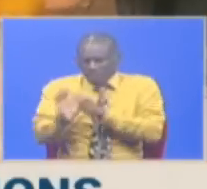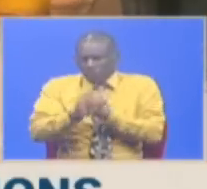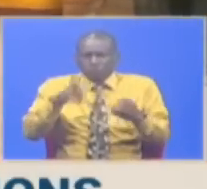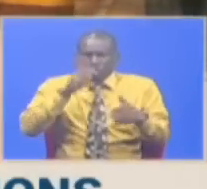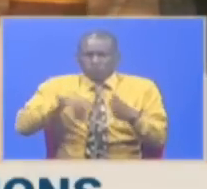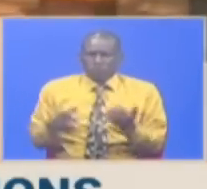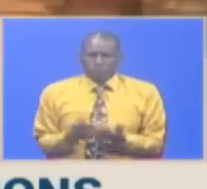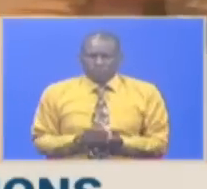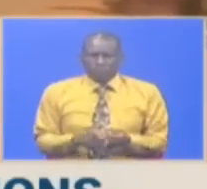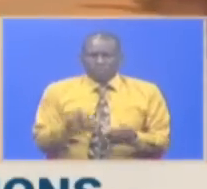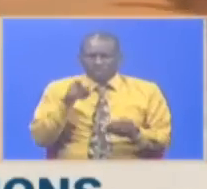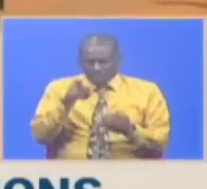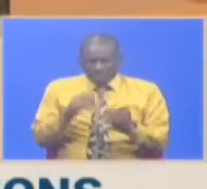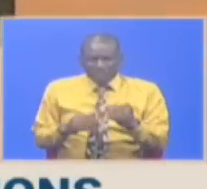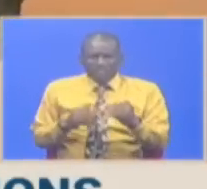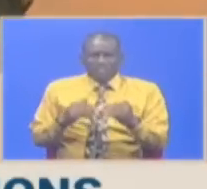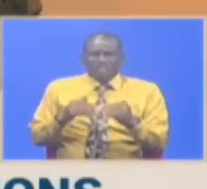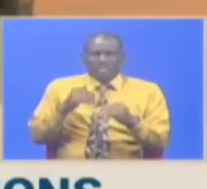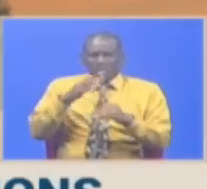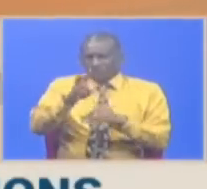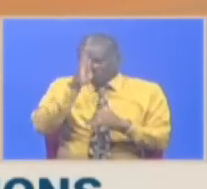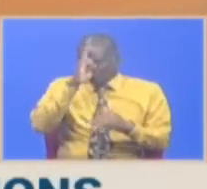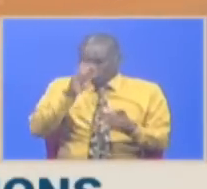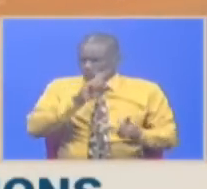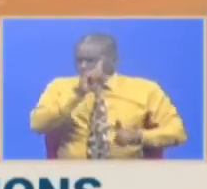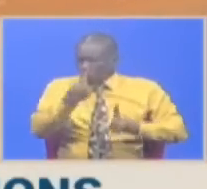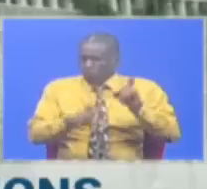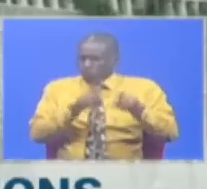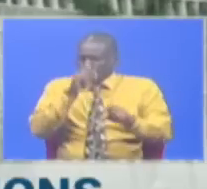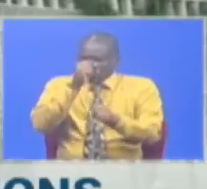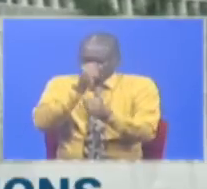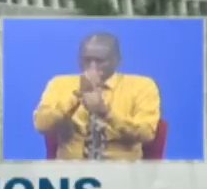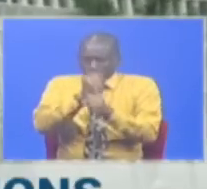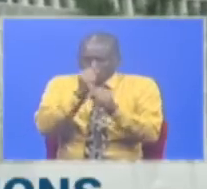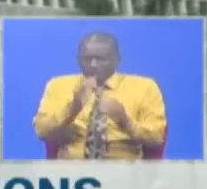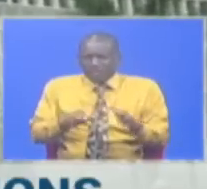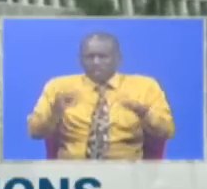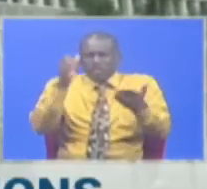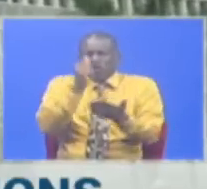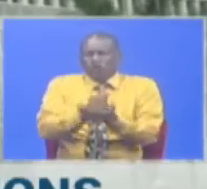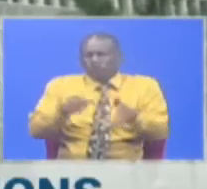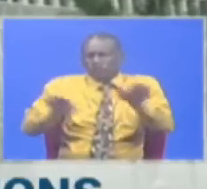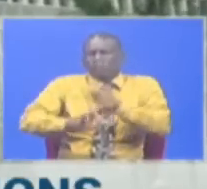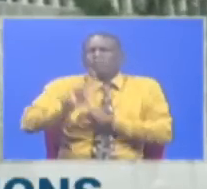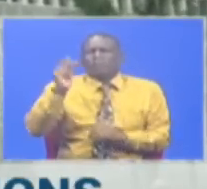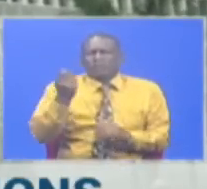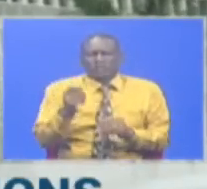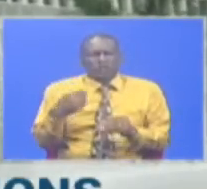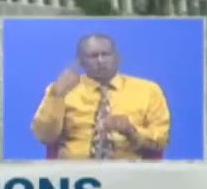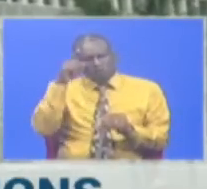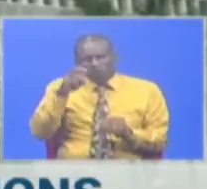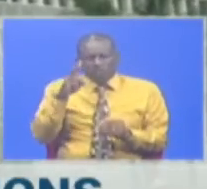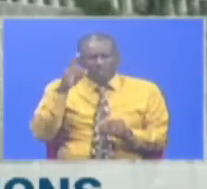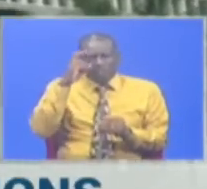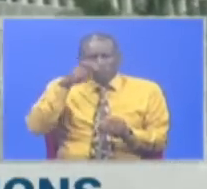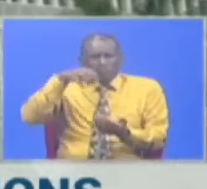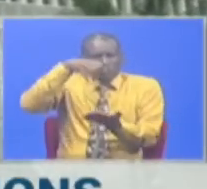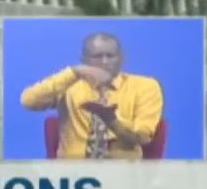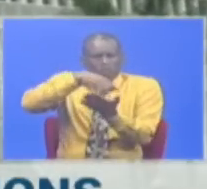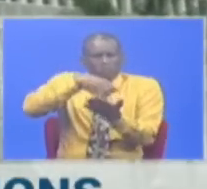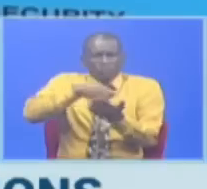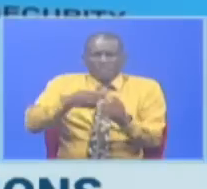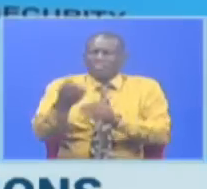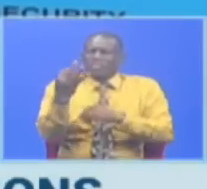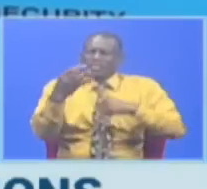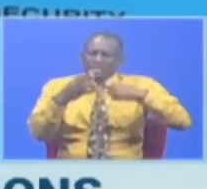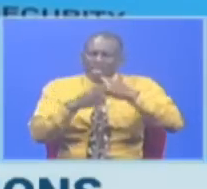This comes hot on the heels of police questioning staffers at the office of the Deputy President over their alleged involvement in the 39